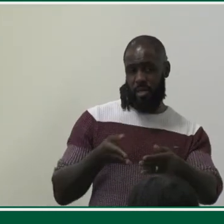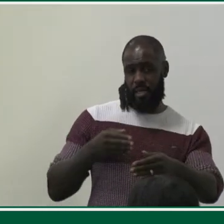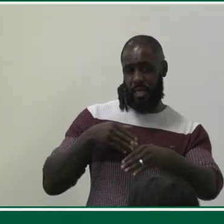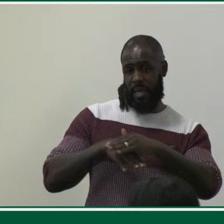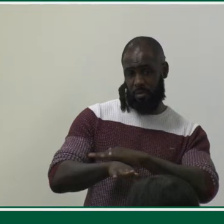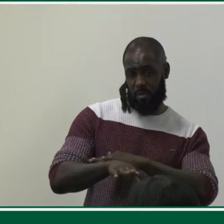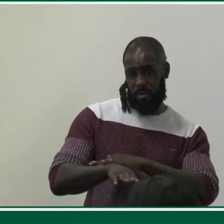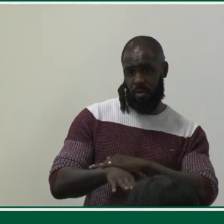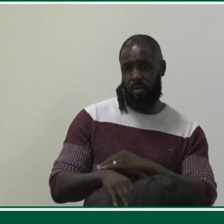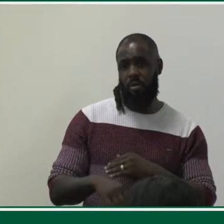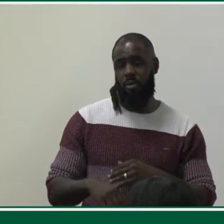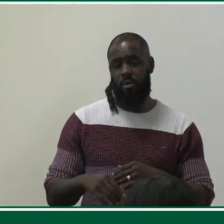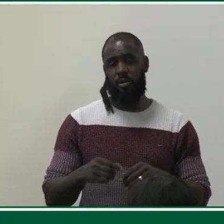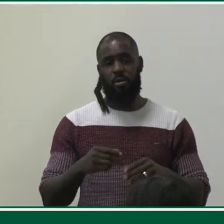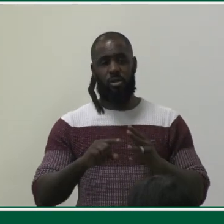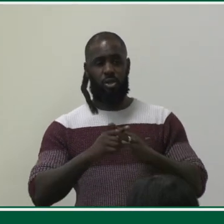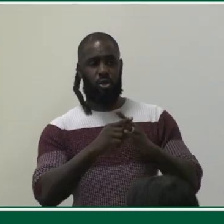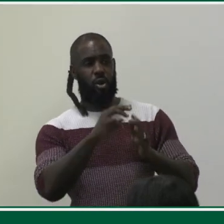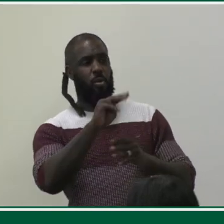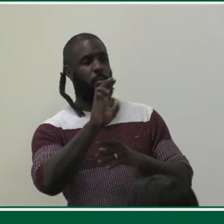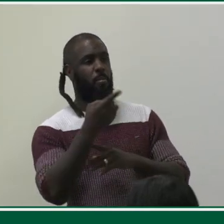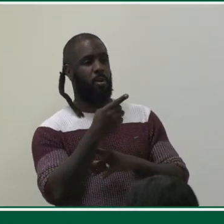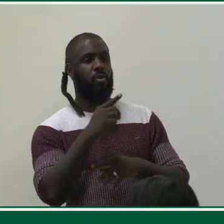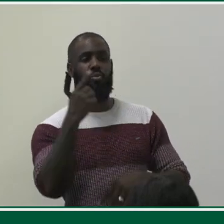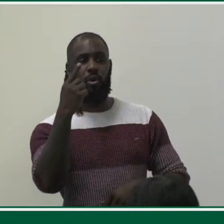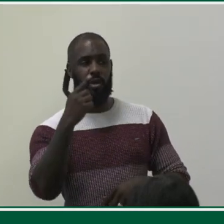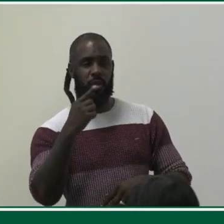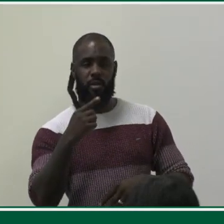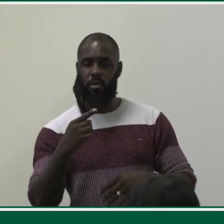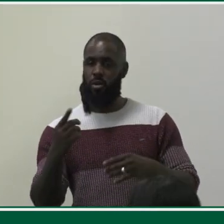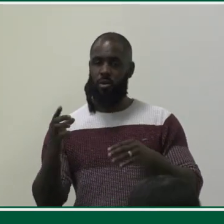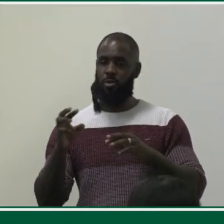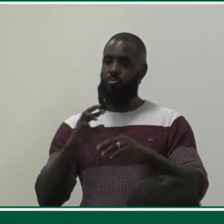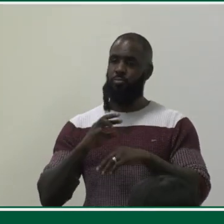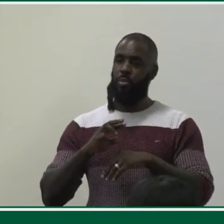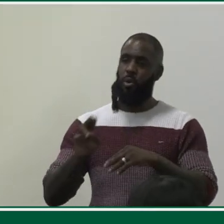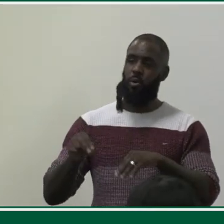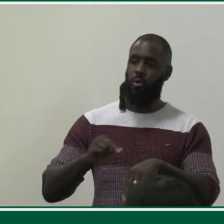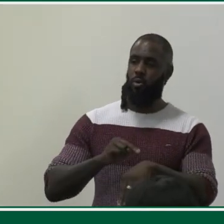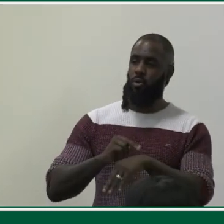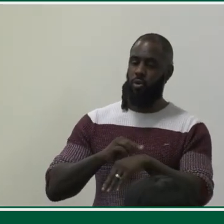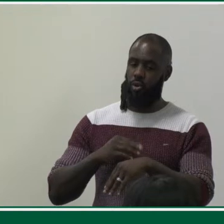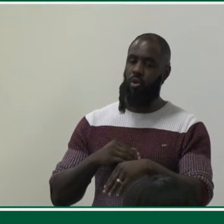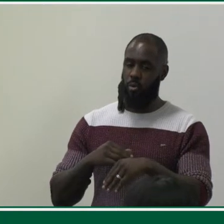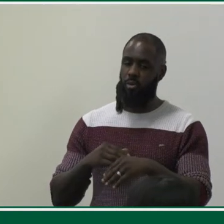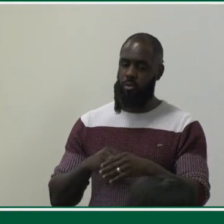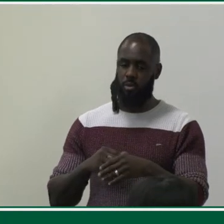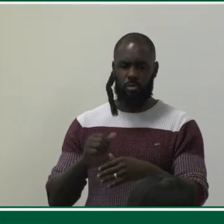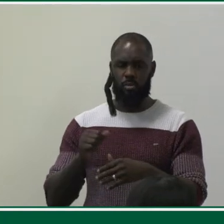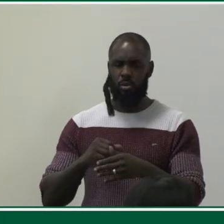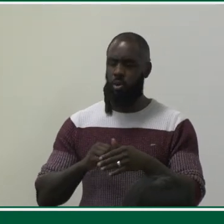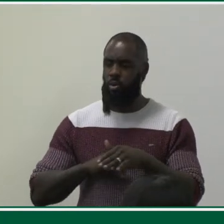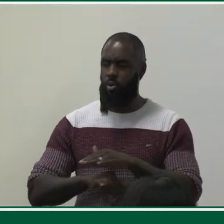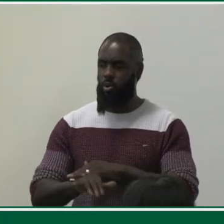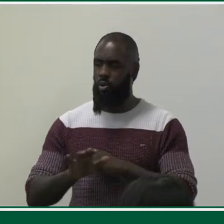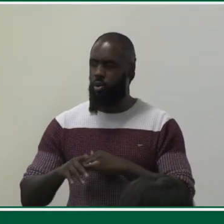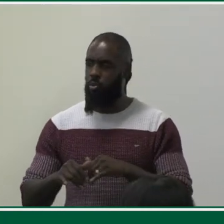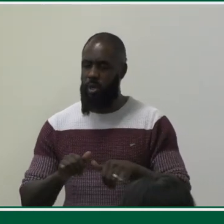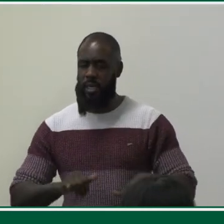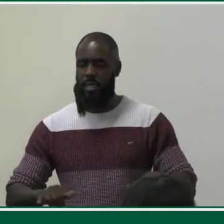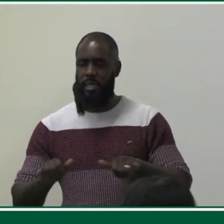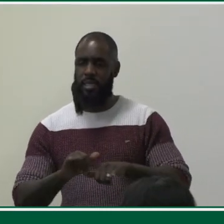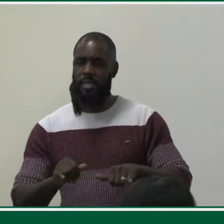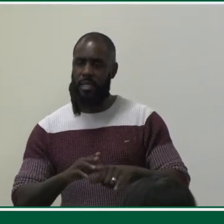1, standard admission for April 1. After June 1, we are not accepting